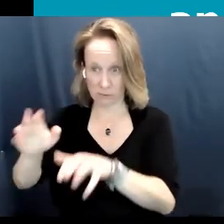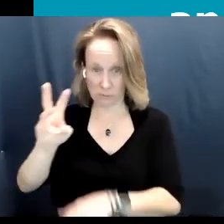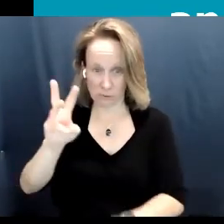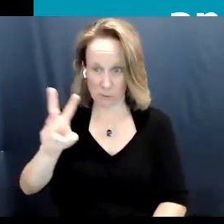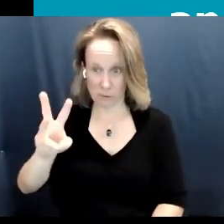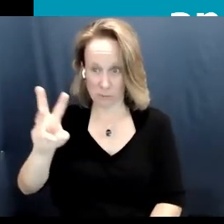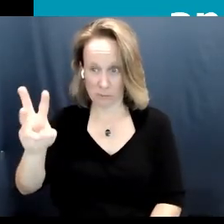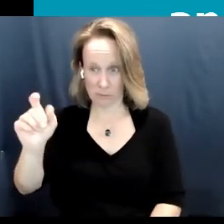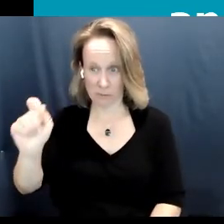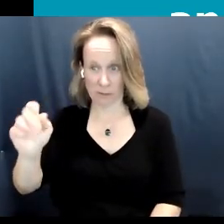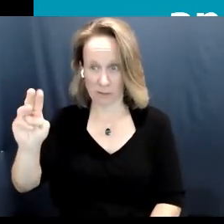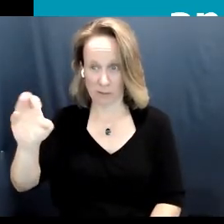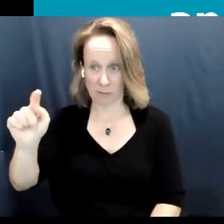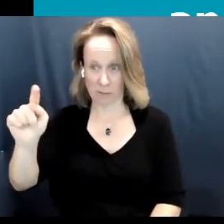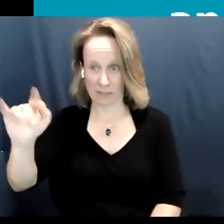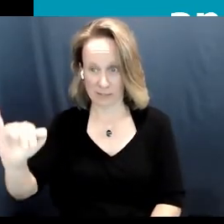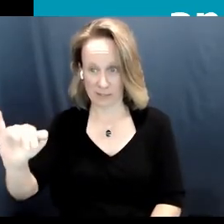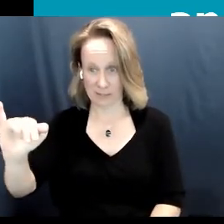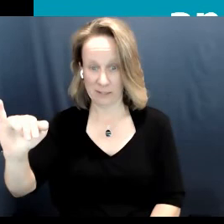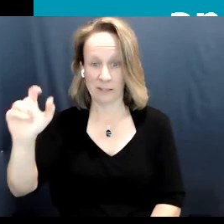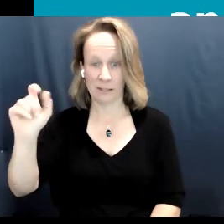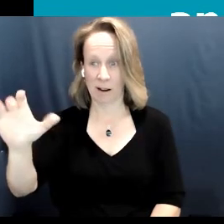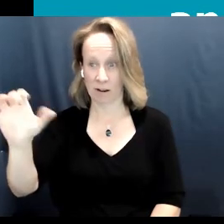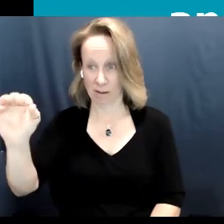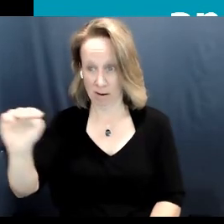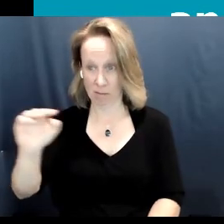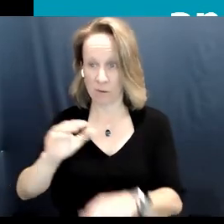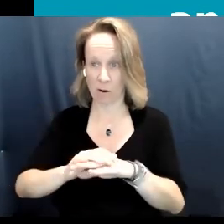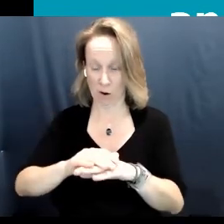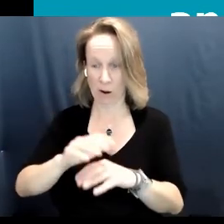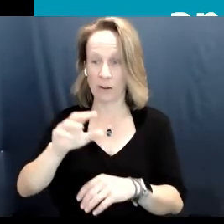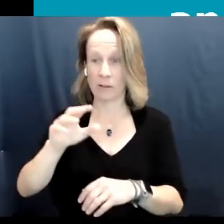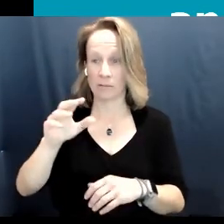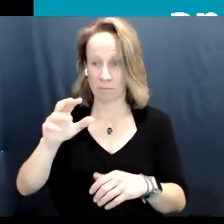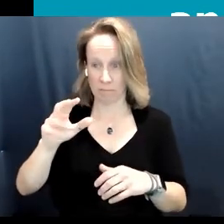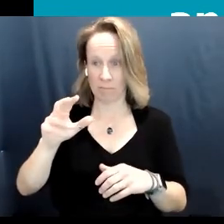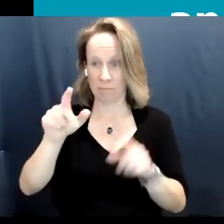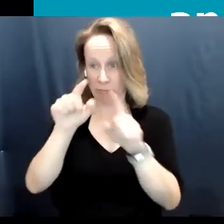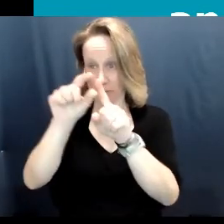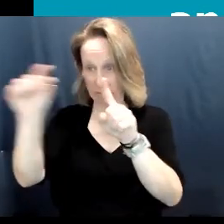www.menti.com, and the web address is on your screen, and then type in the code